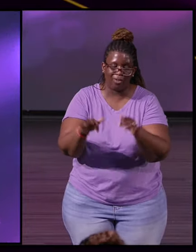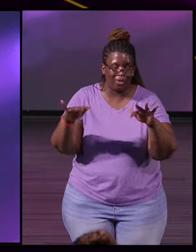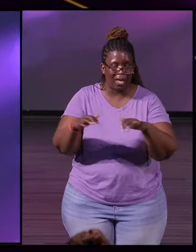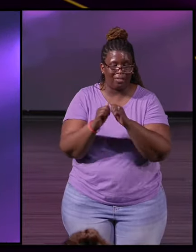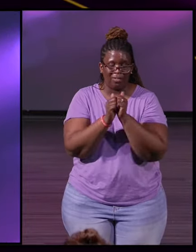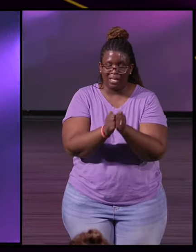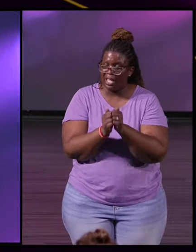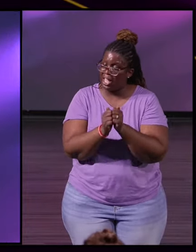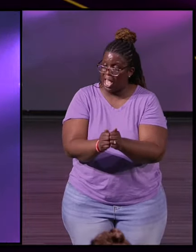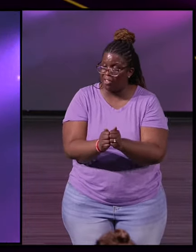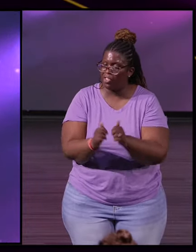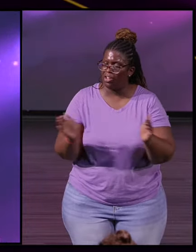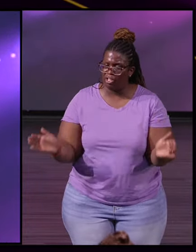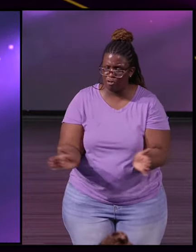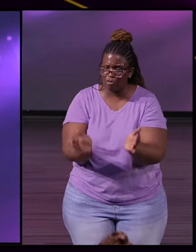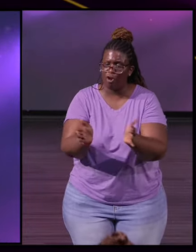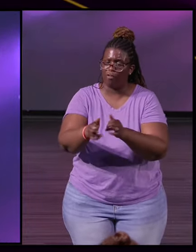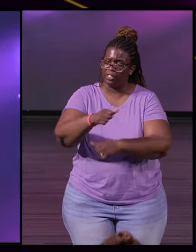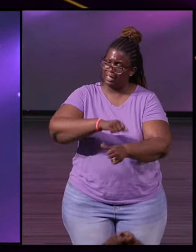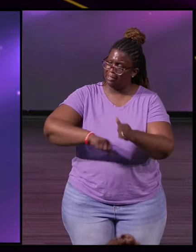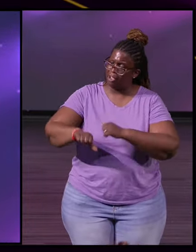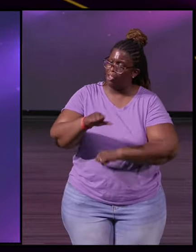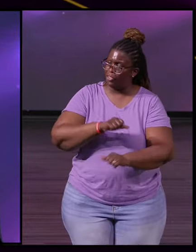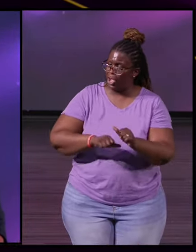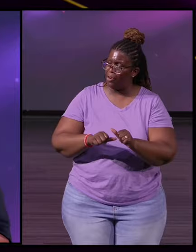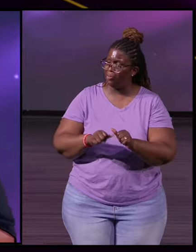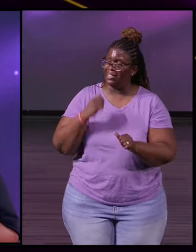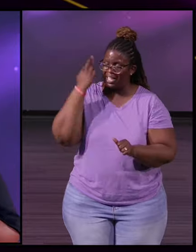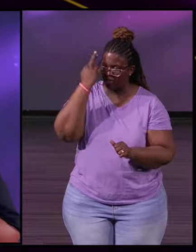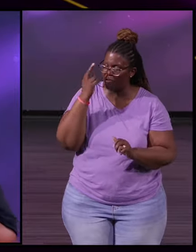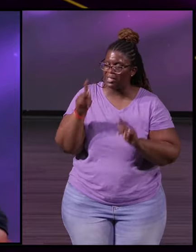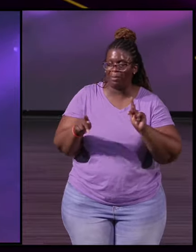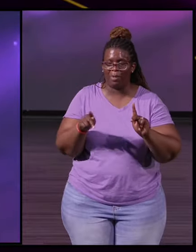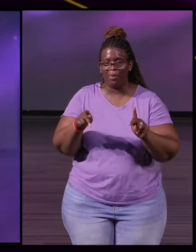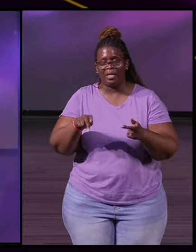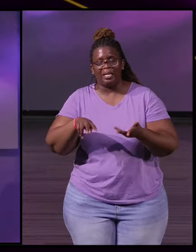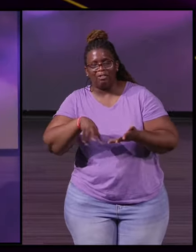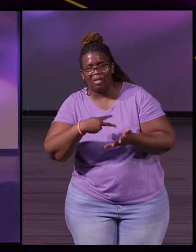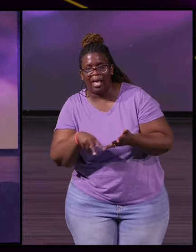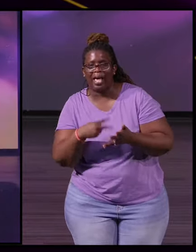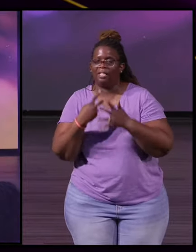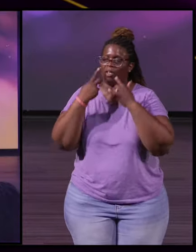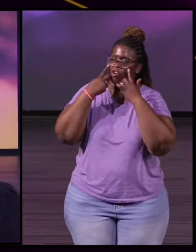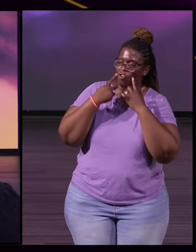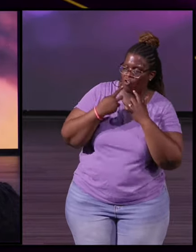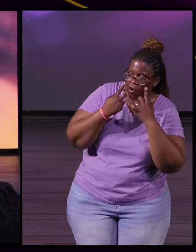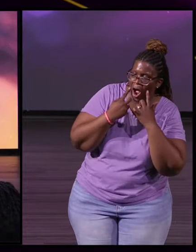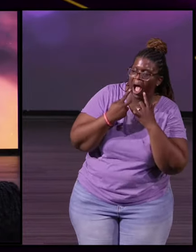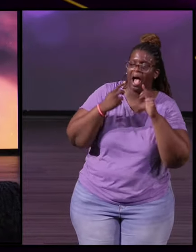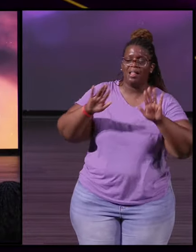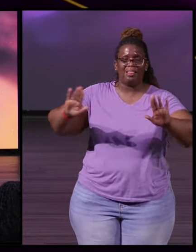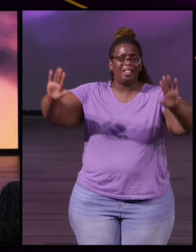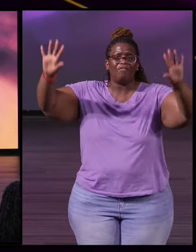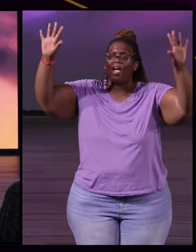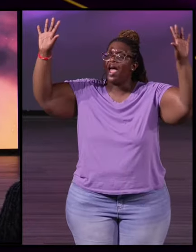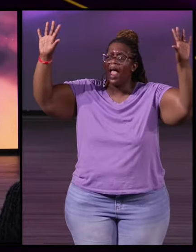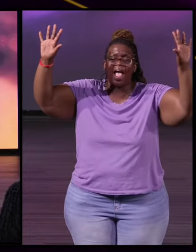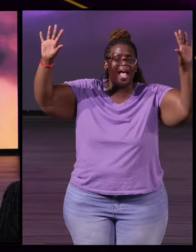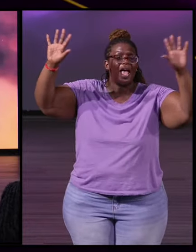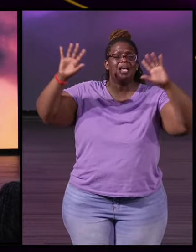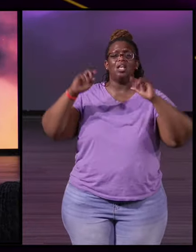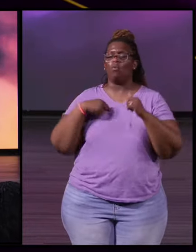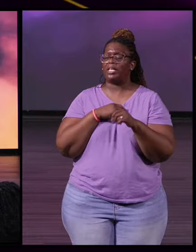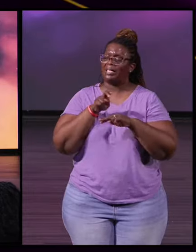to encourage one another. That's why people can shout and dance. That's why we can weep. That's why we can sit and think